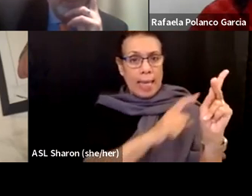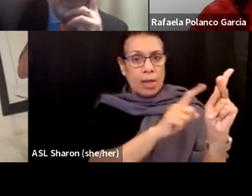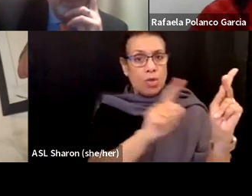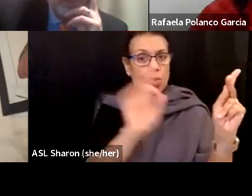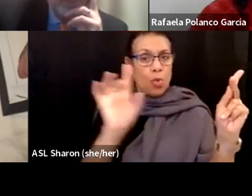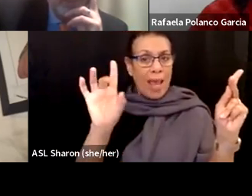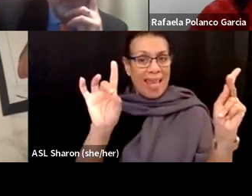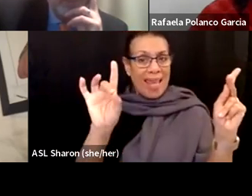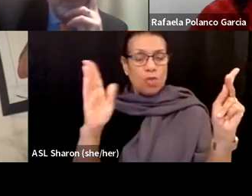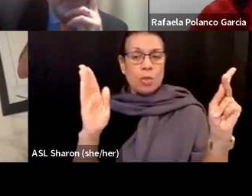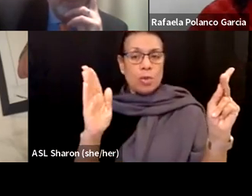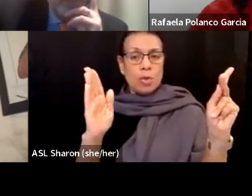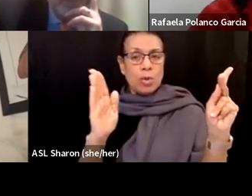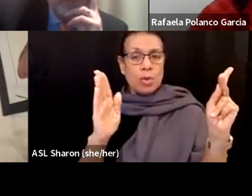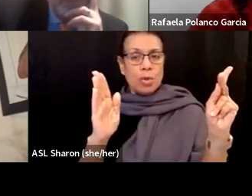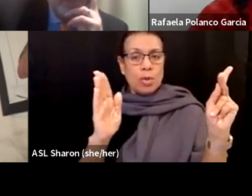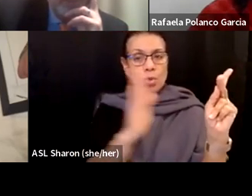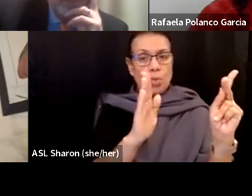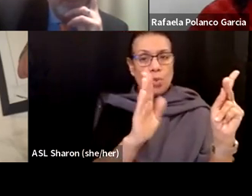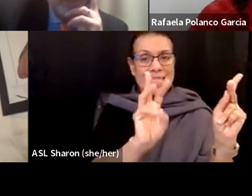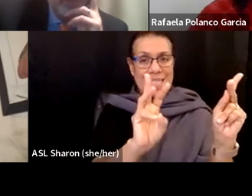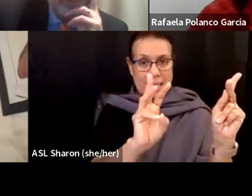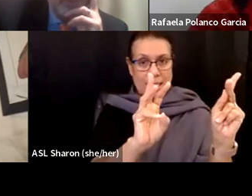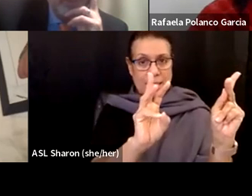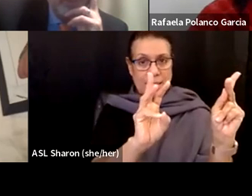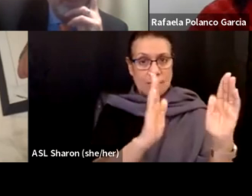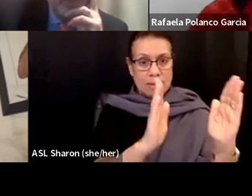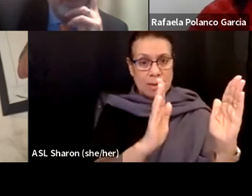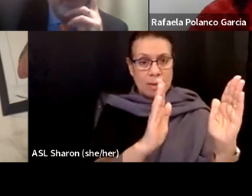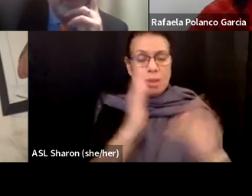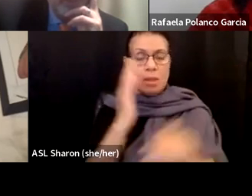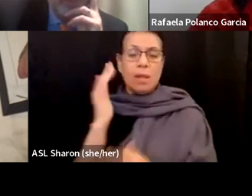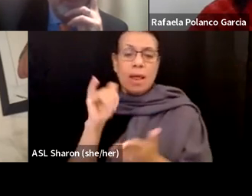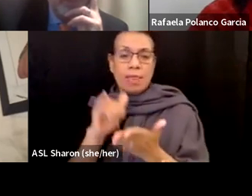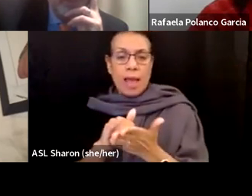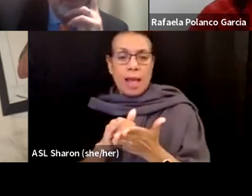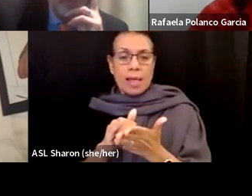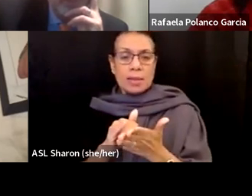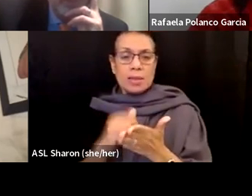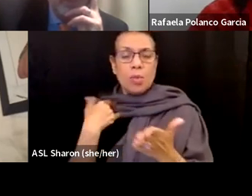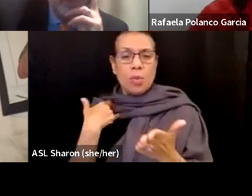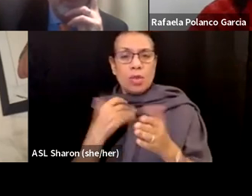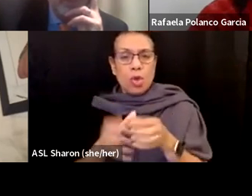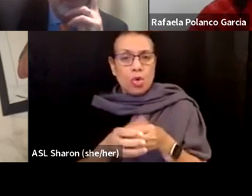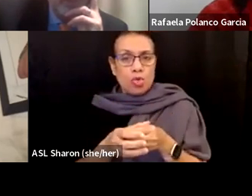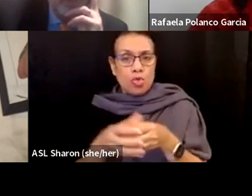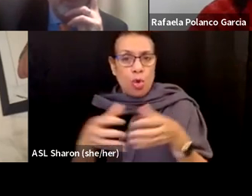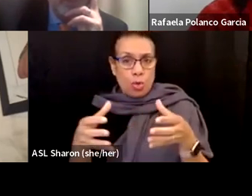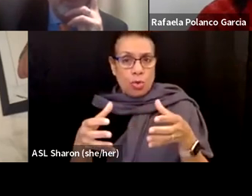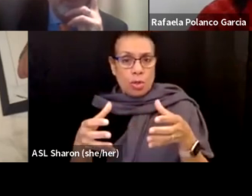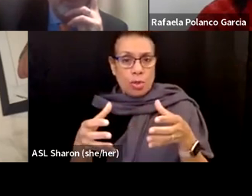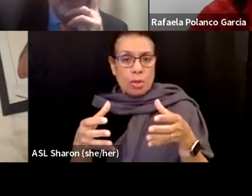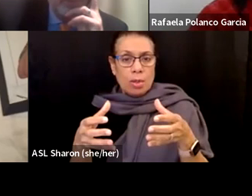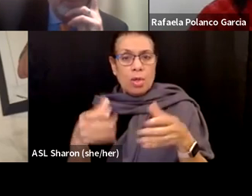configuration a pre-k through grade six configuration this is part of the grove hall alliance um uh